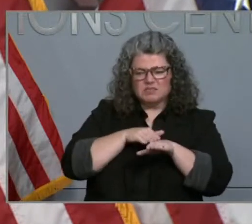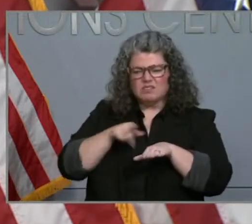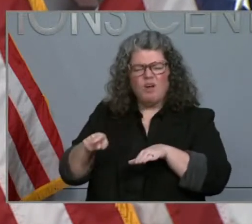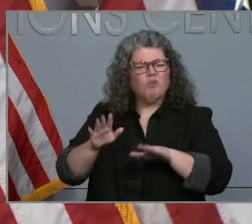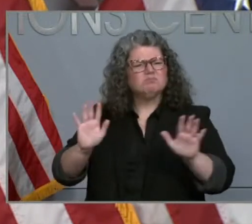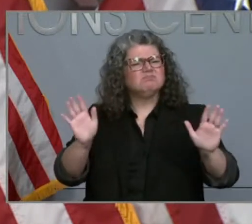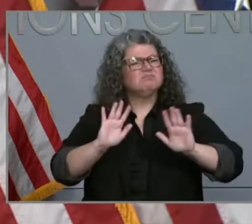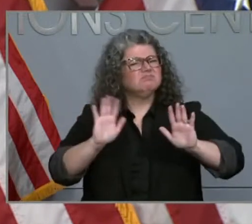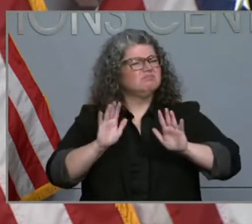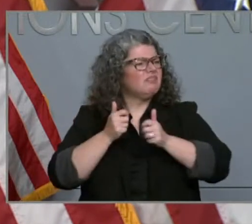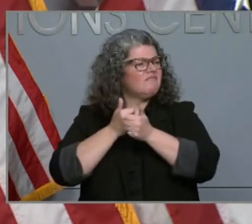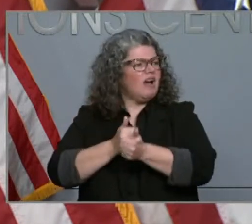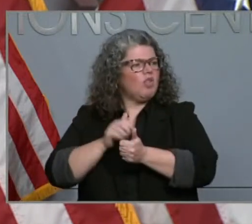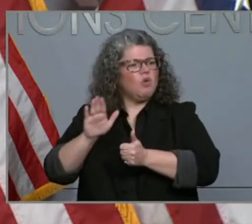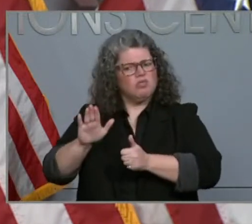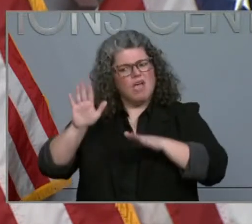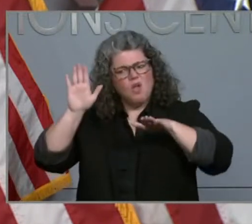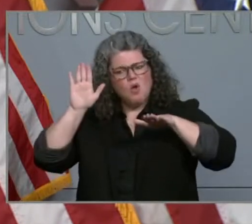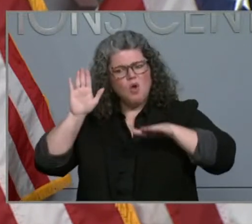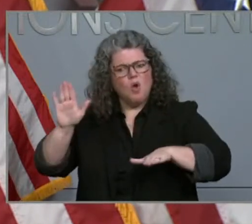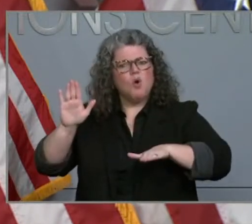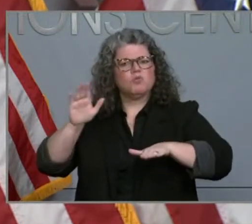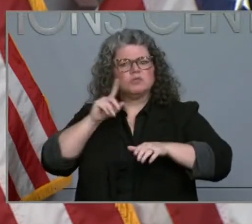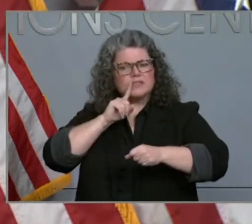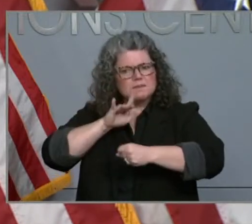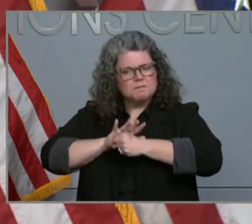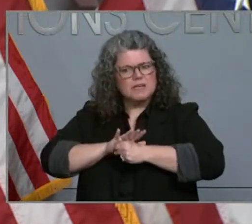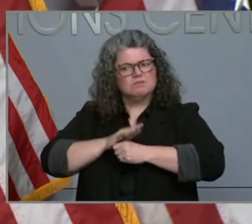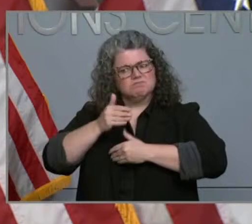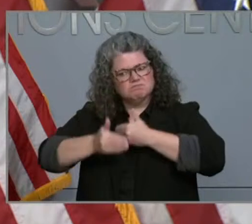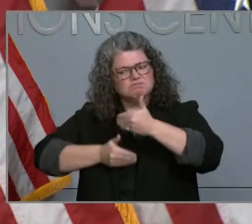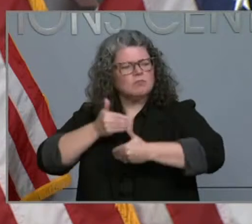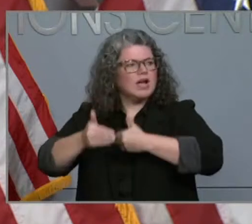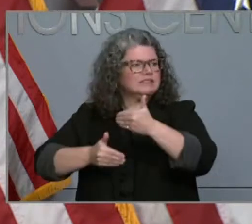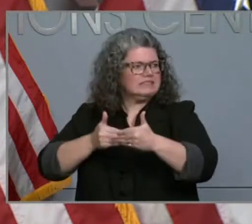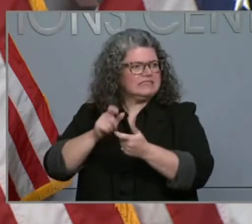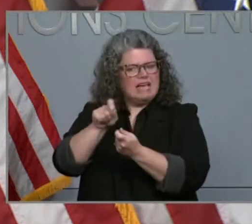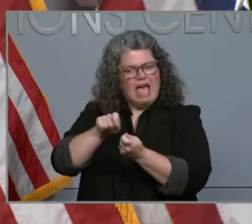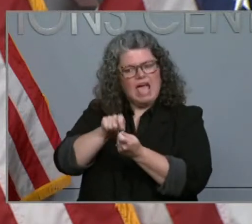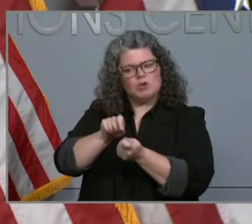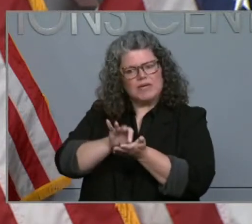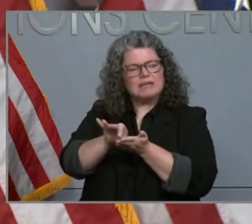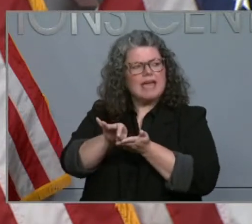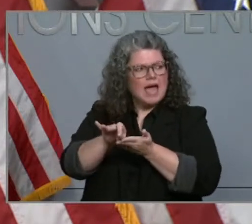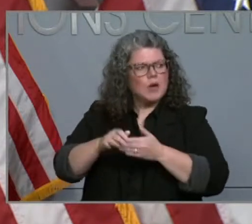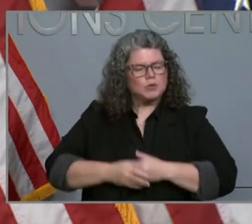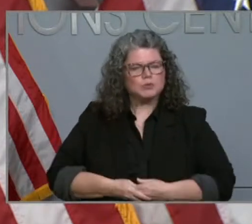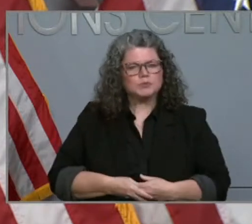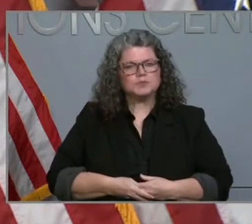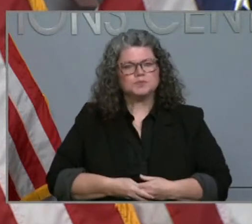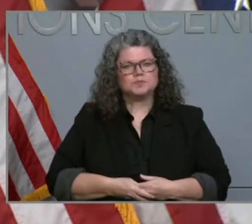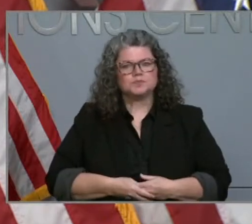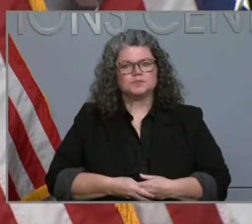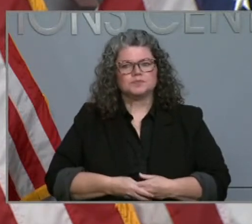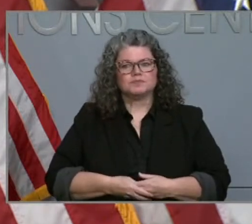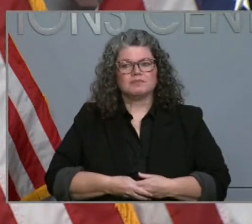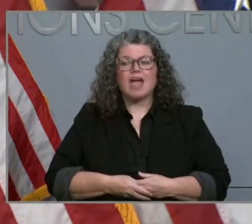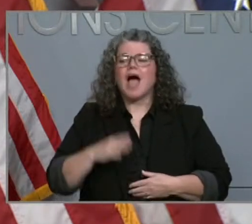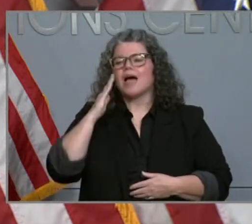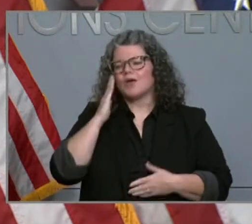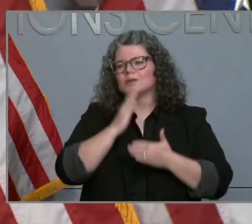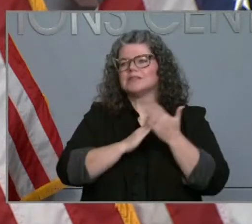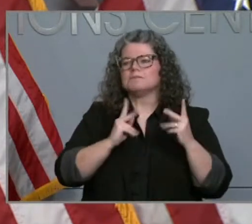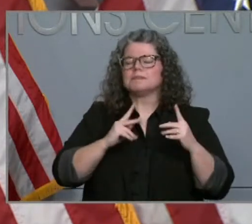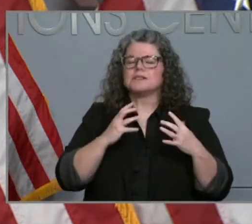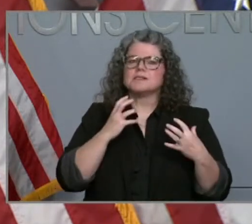them upholding their oath to get it done right and to be accurate. I will say it probably grates on some nerves